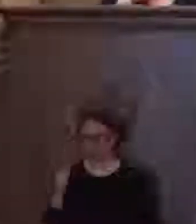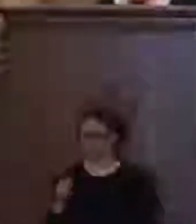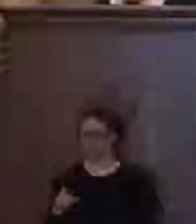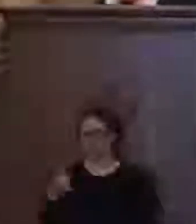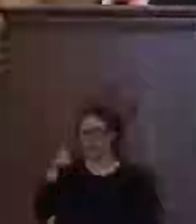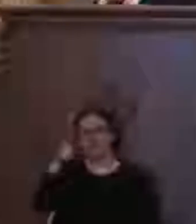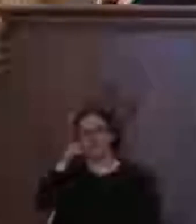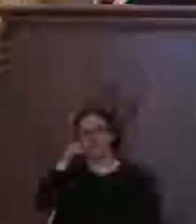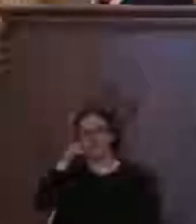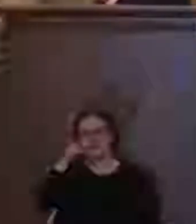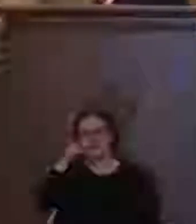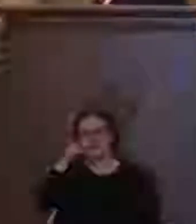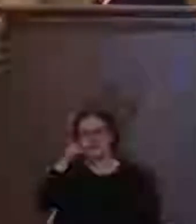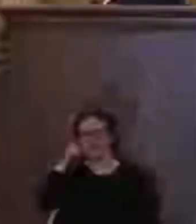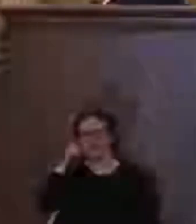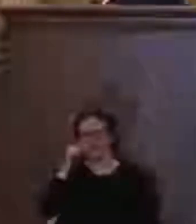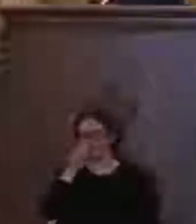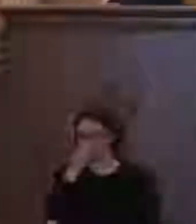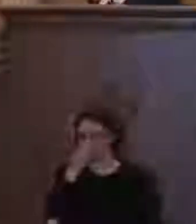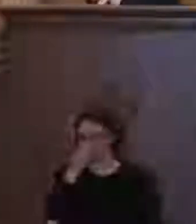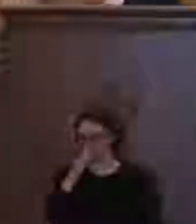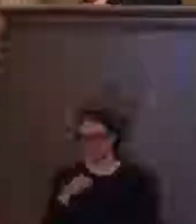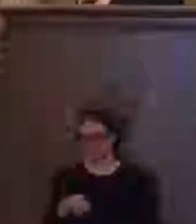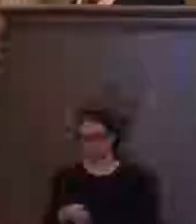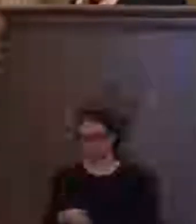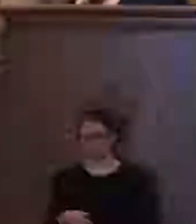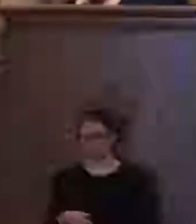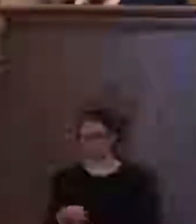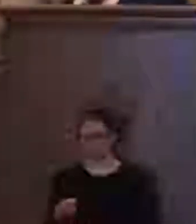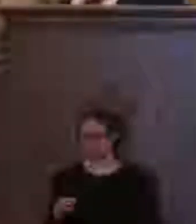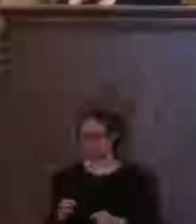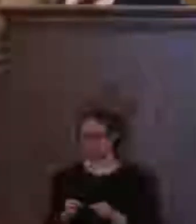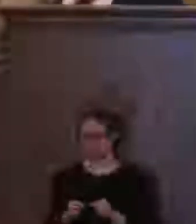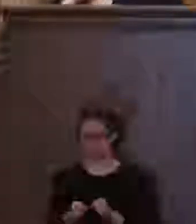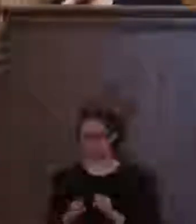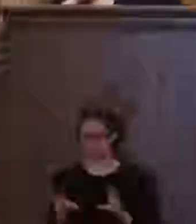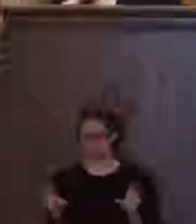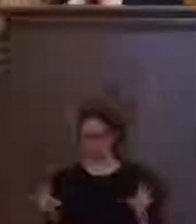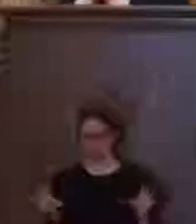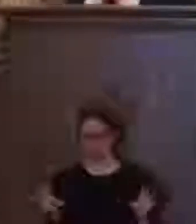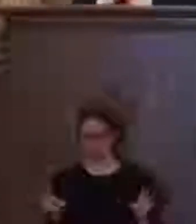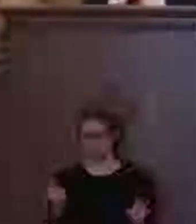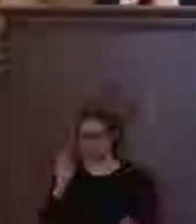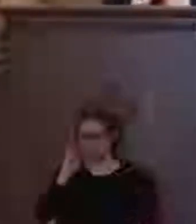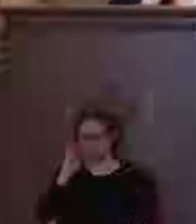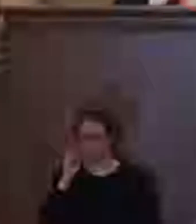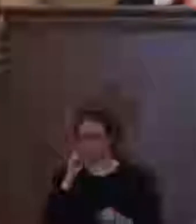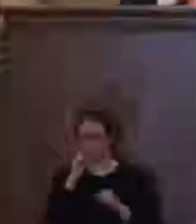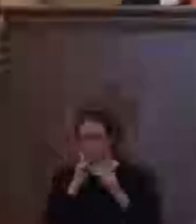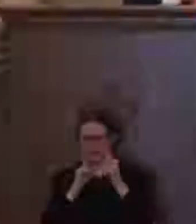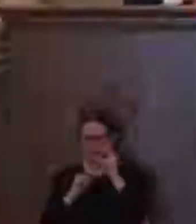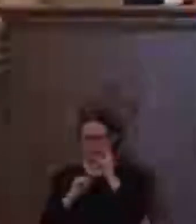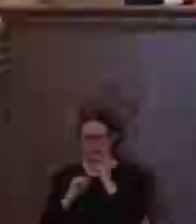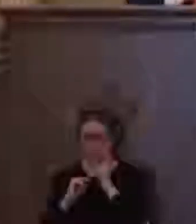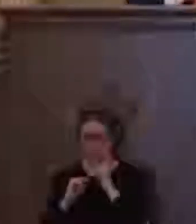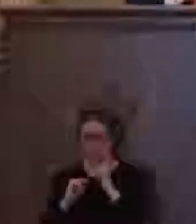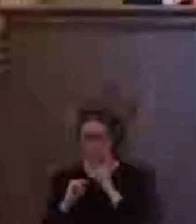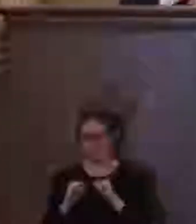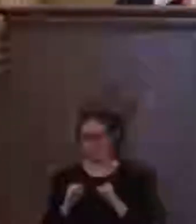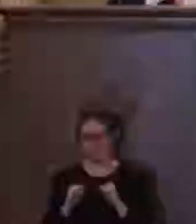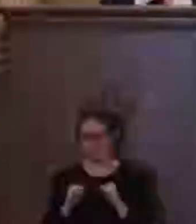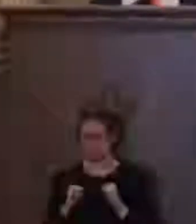I answered, it was breaking up. And all I heard was somebody crying,